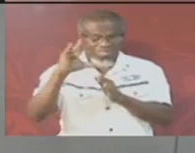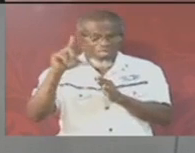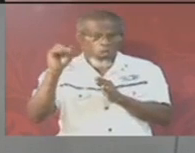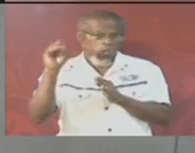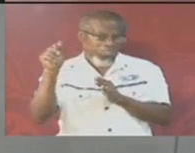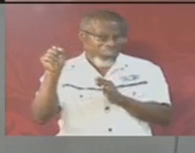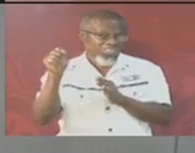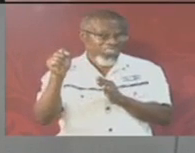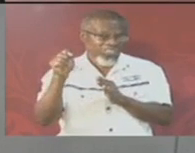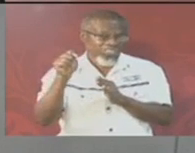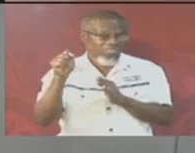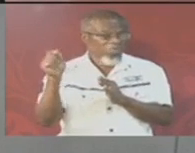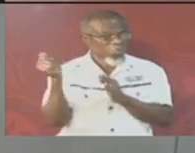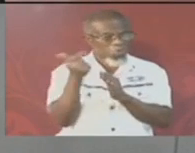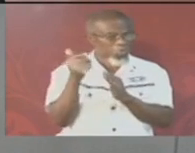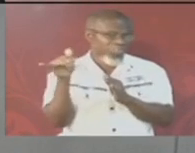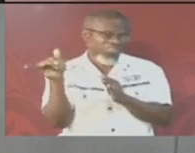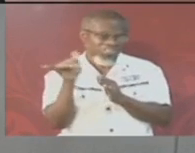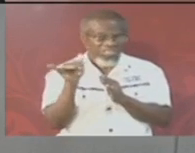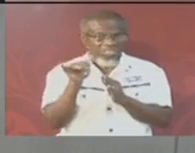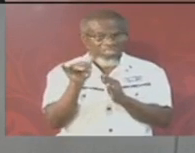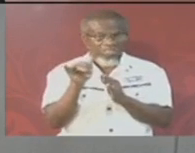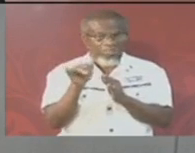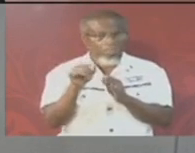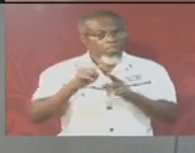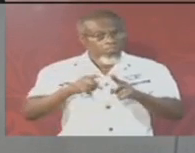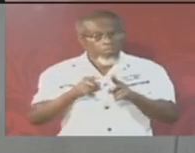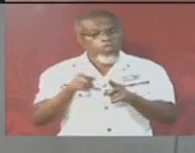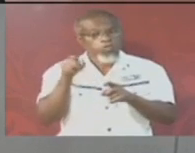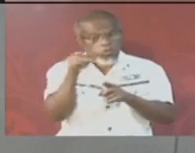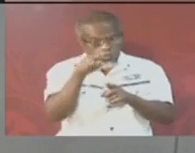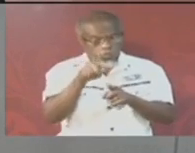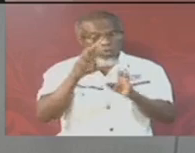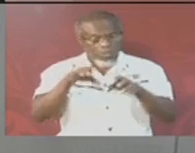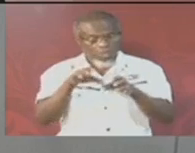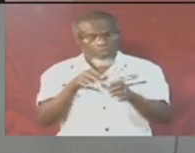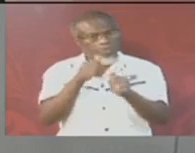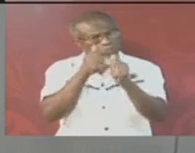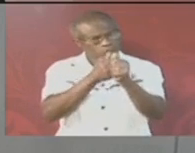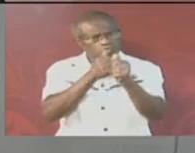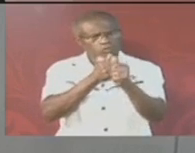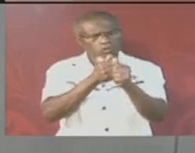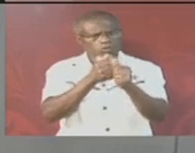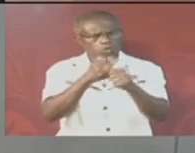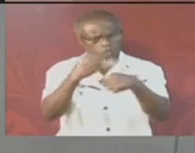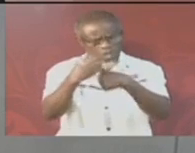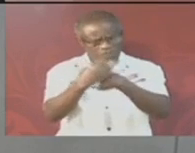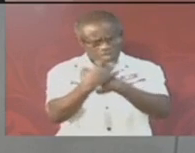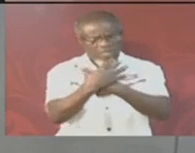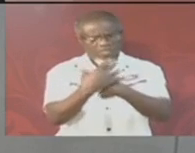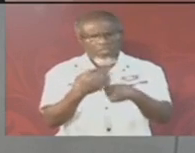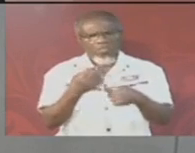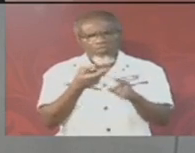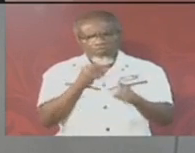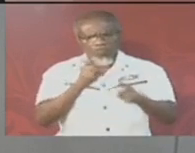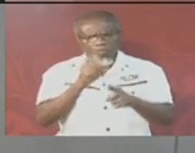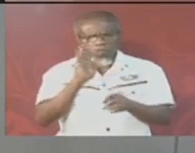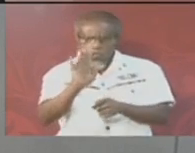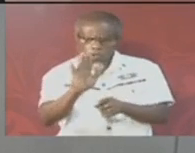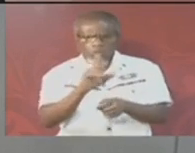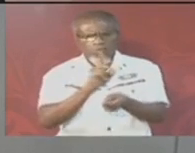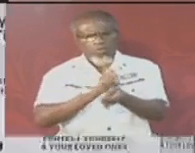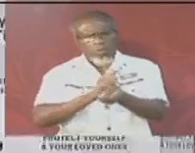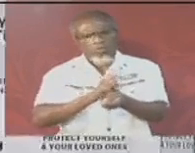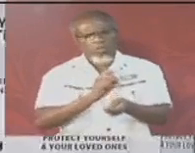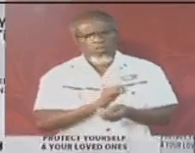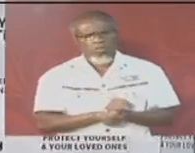can do, of course, is follow the advice of your physicians and maintain the other public health guidelines, including mask wearing at this time.